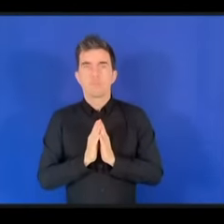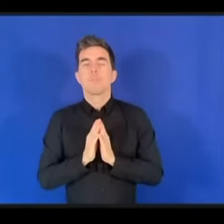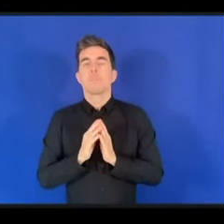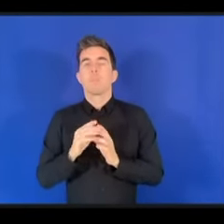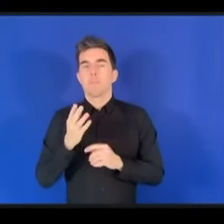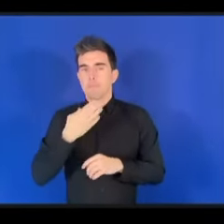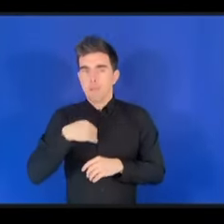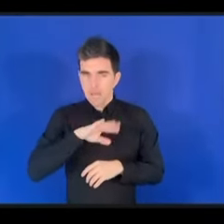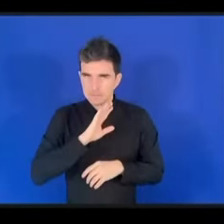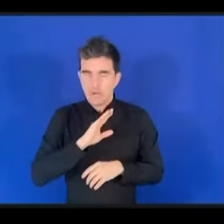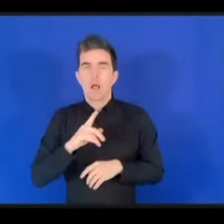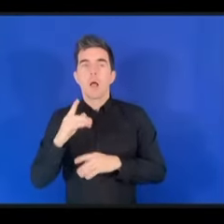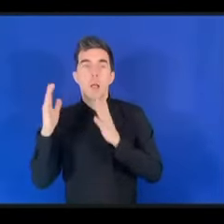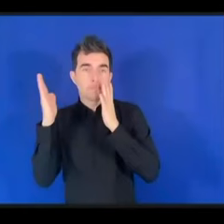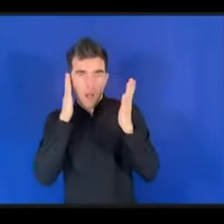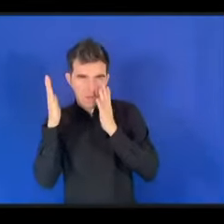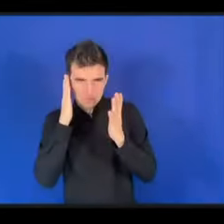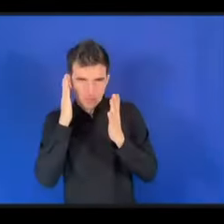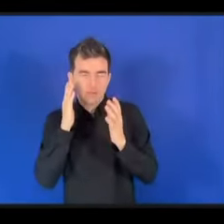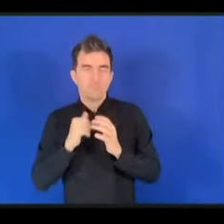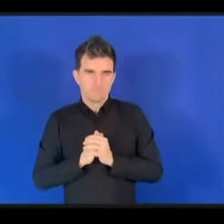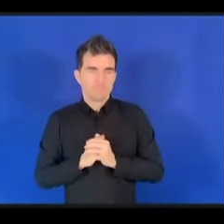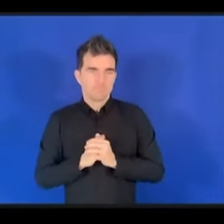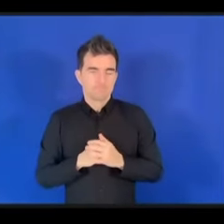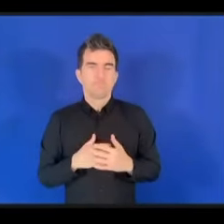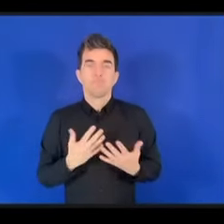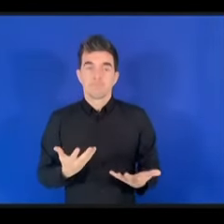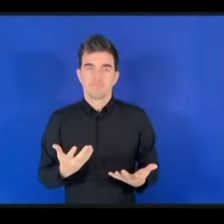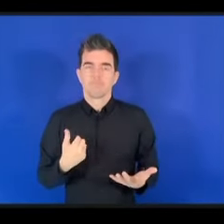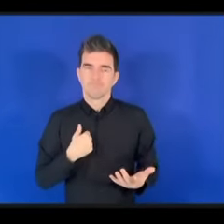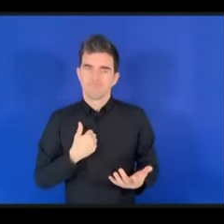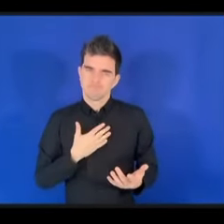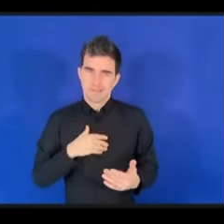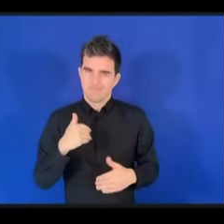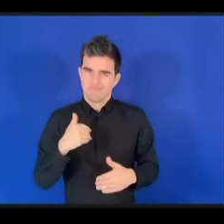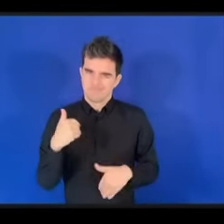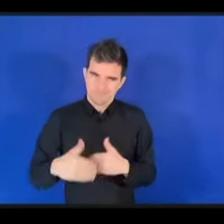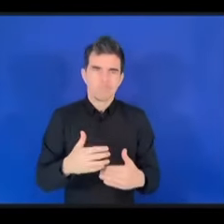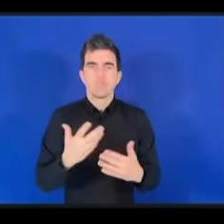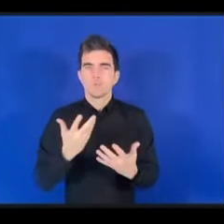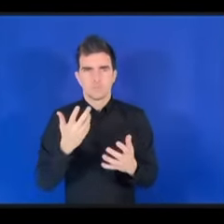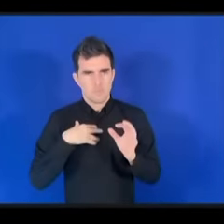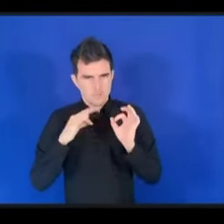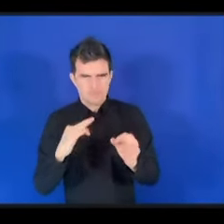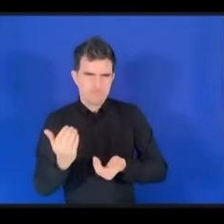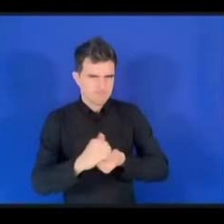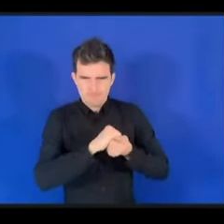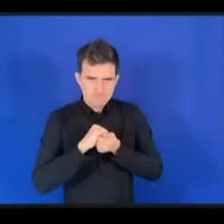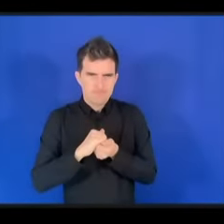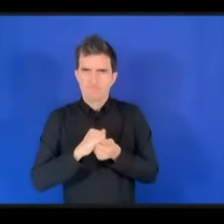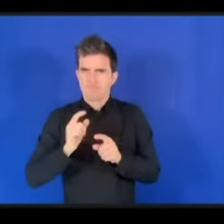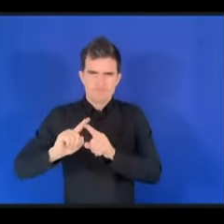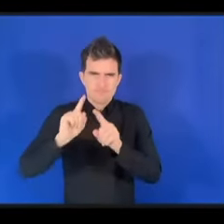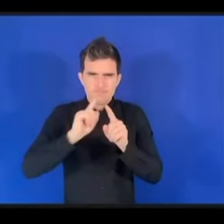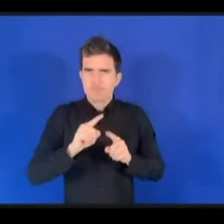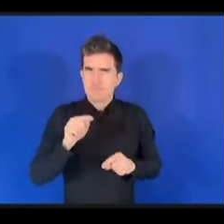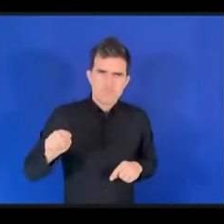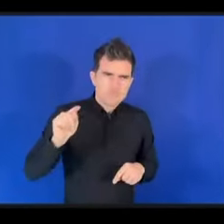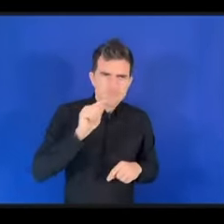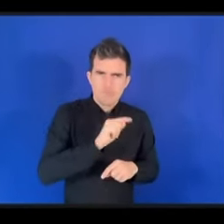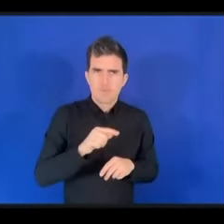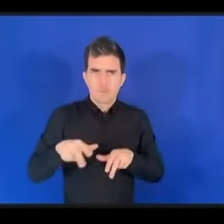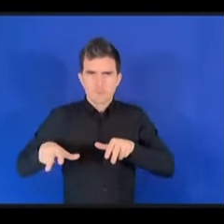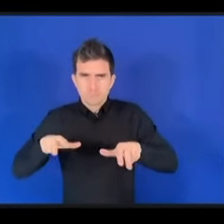civil society organizations that continue to be further refined. I would like to include the